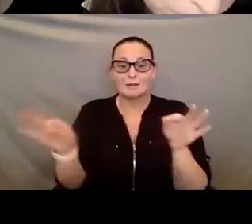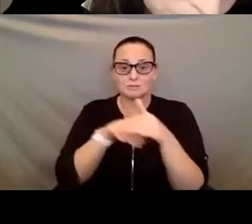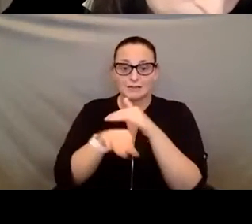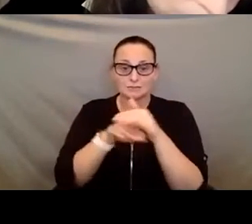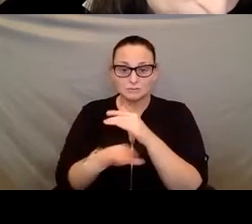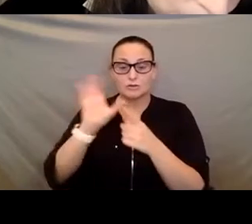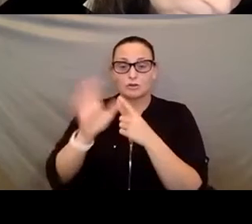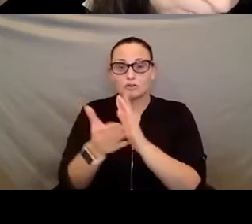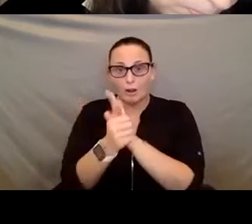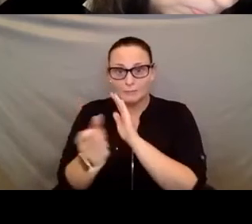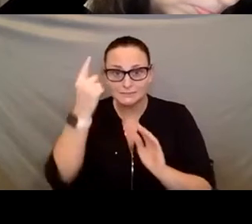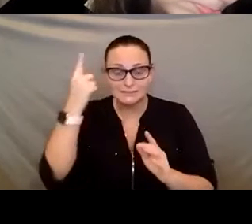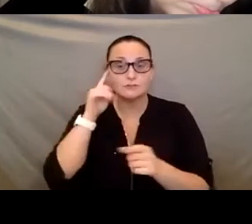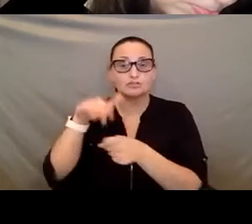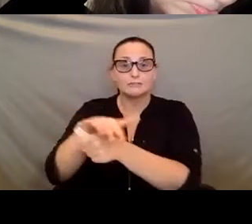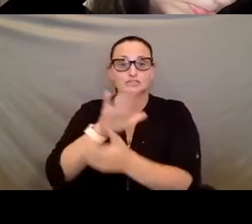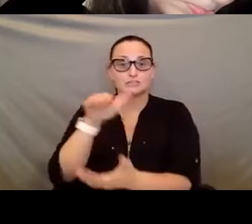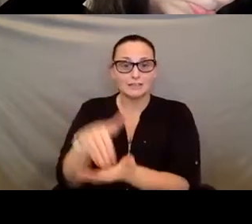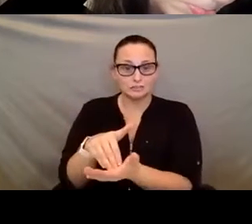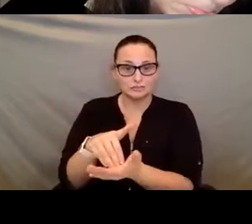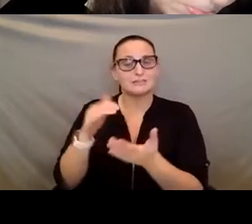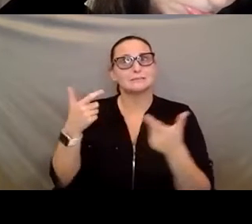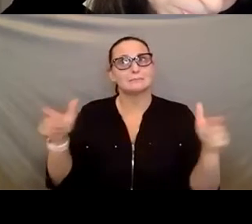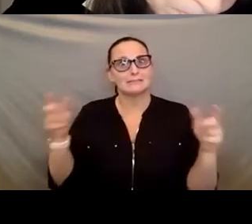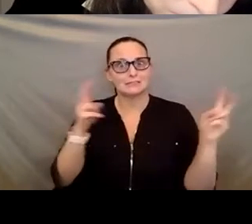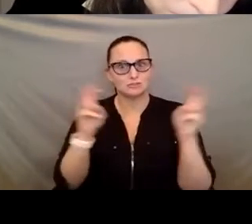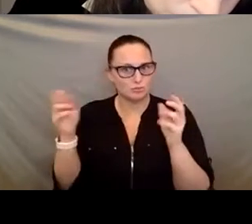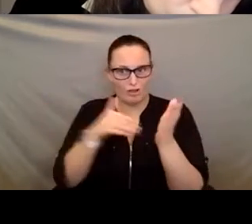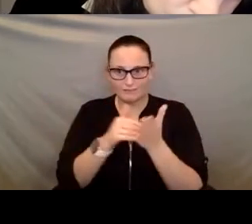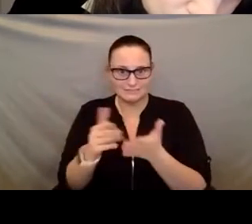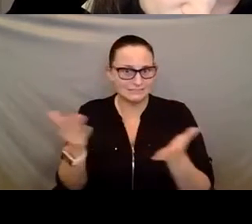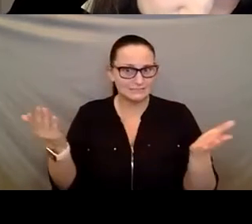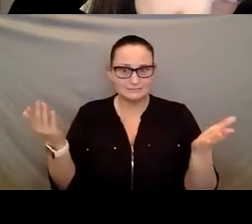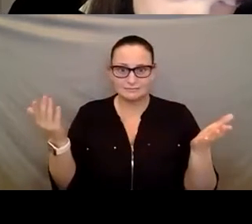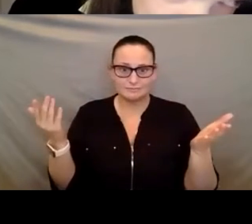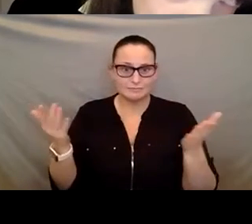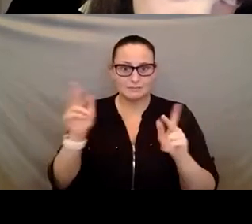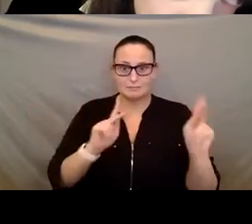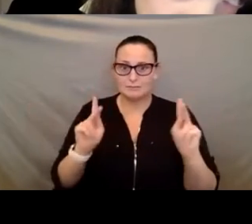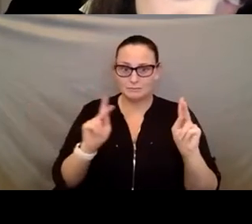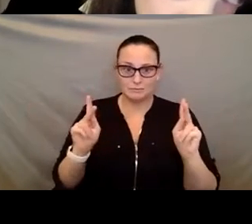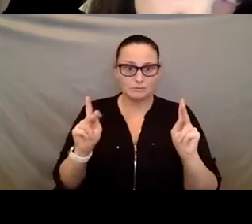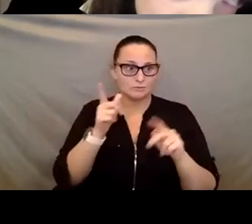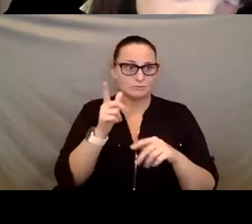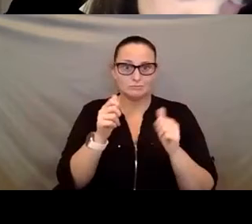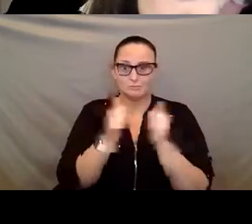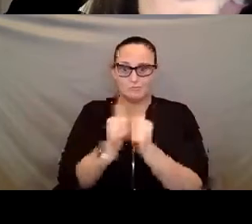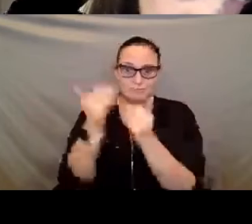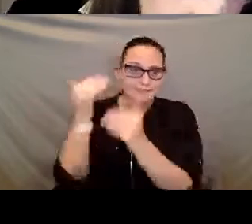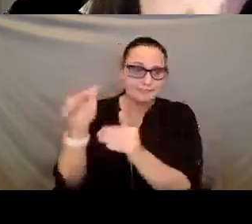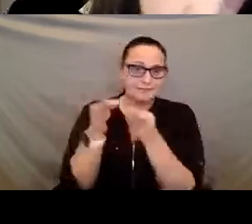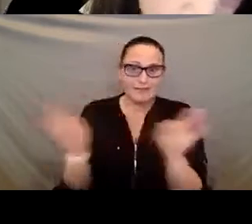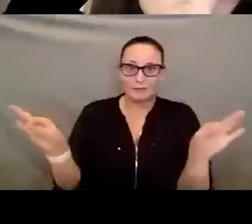cultural competency in regional centers. That's a major issue because a lot of times, folks with limited